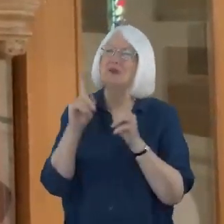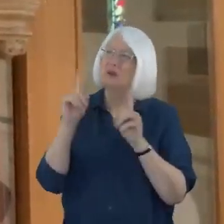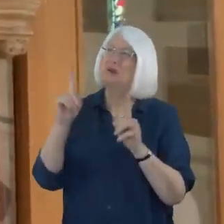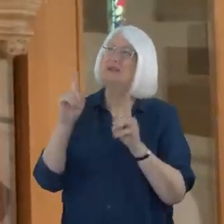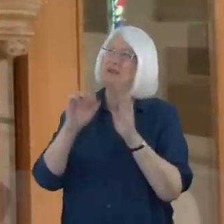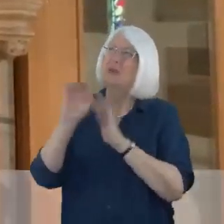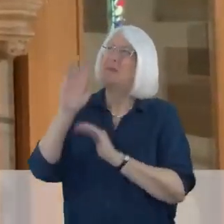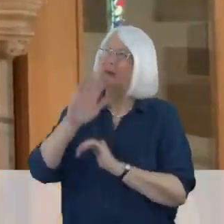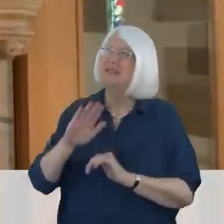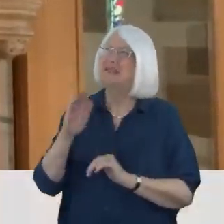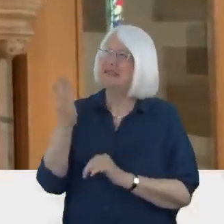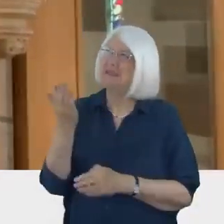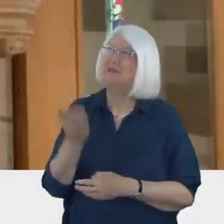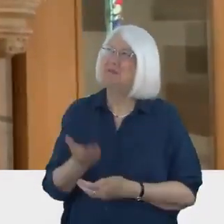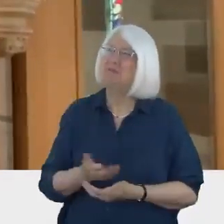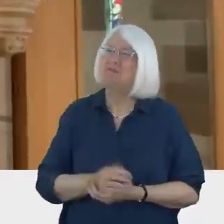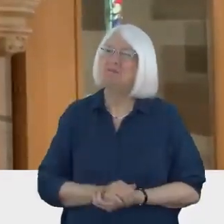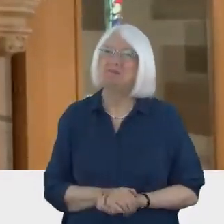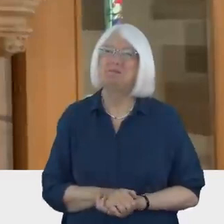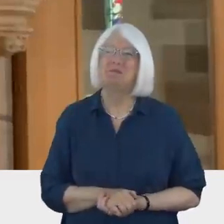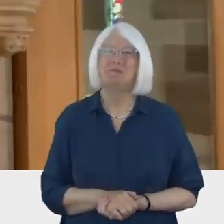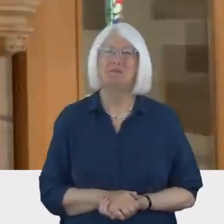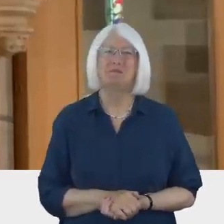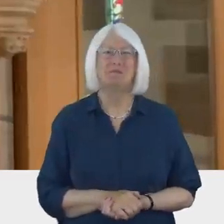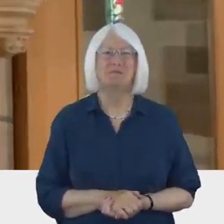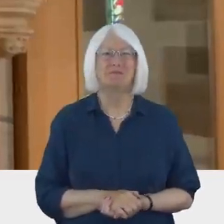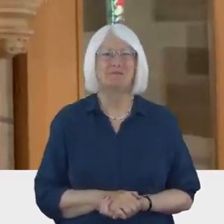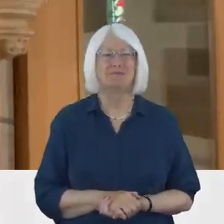Lord, in your mercy.